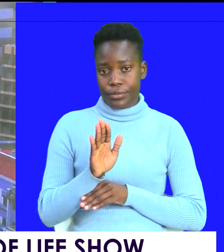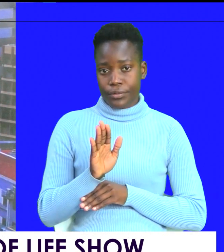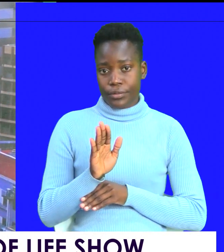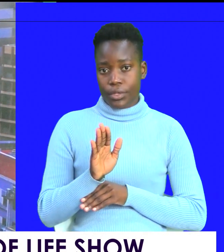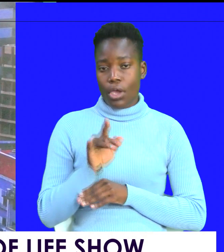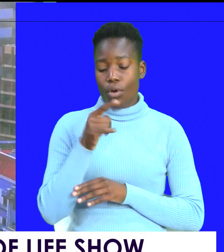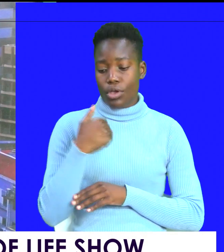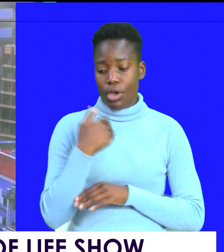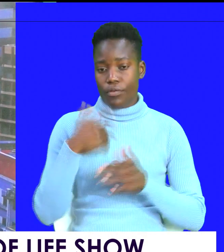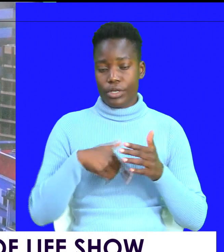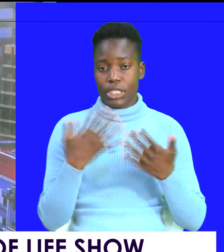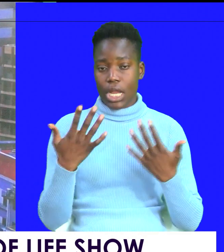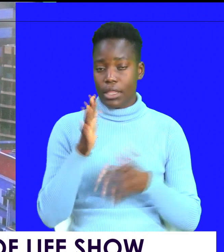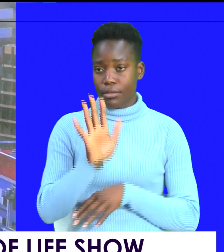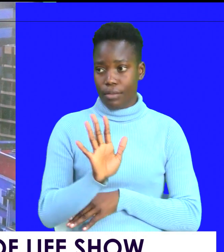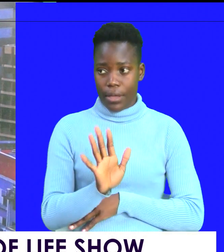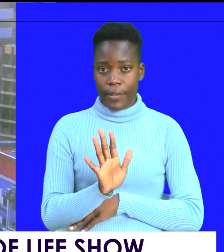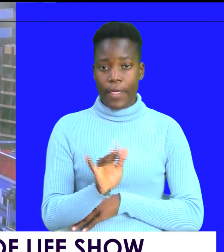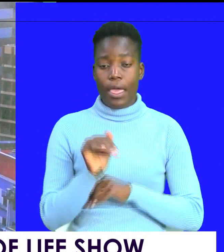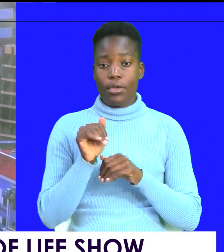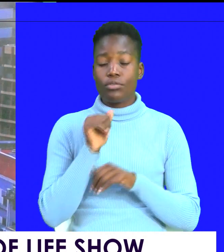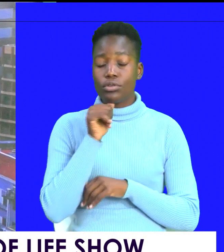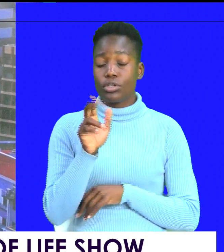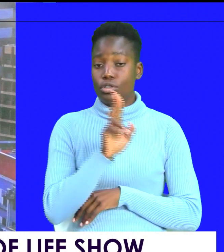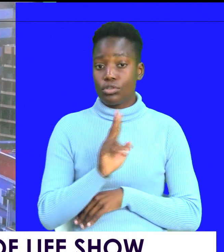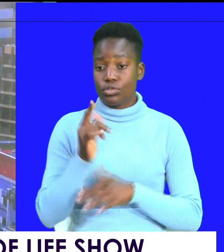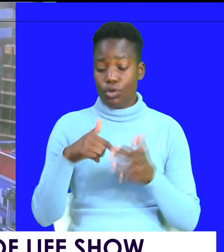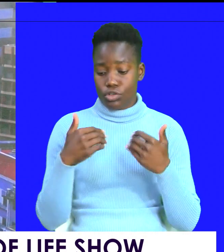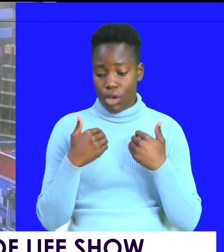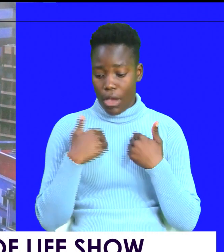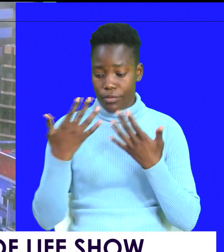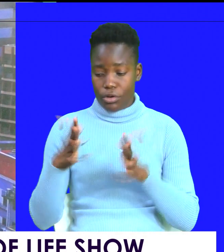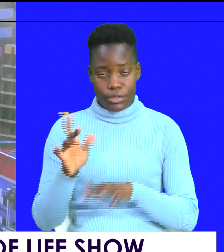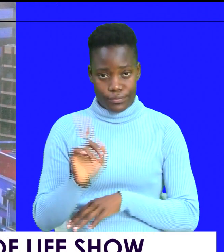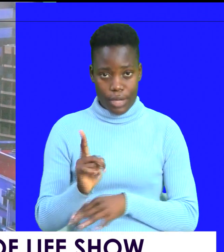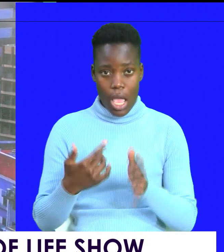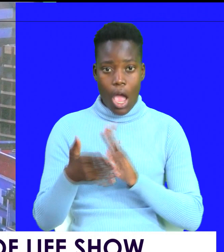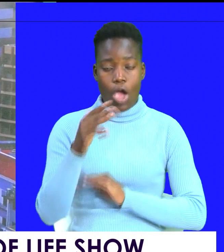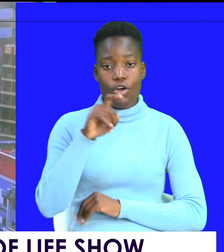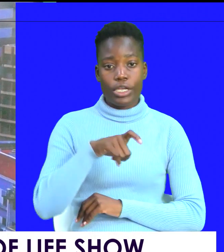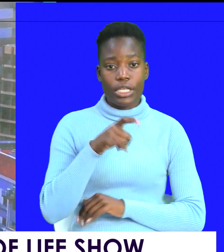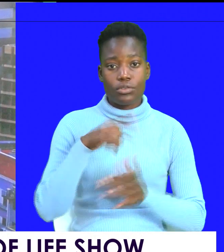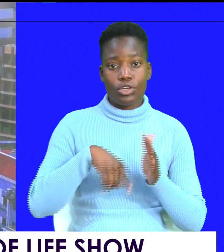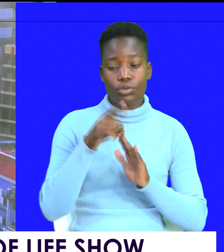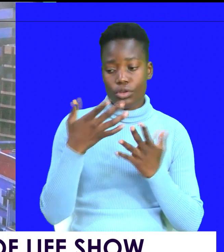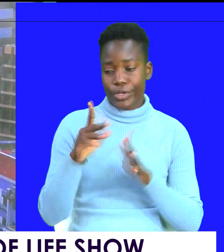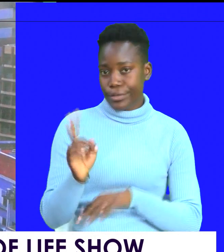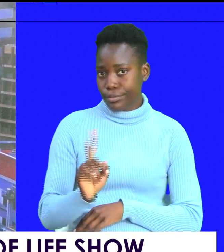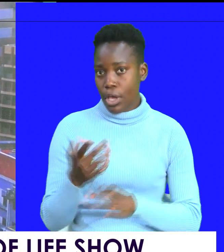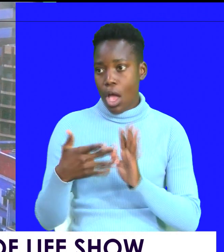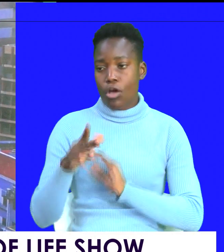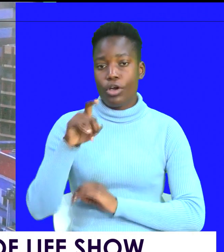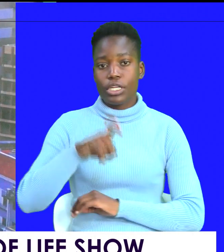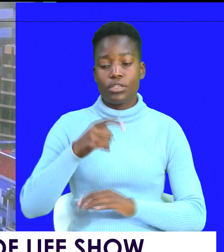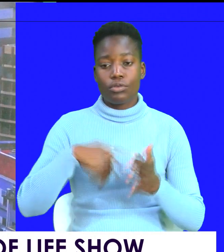What do you have in your hands? You will not use what you have lost. God does not need what you have lost. God needs